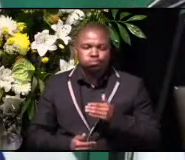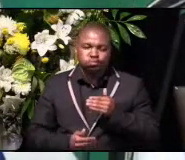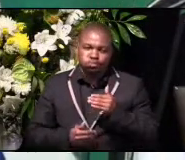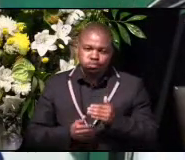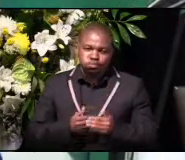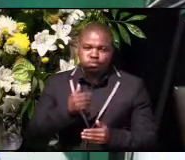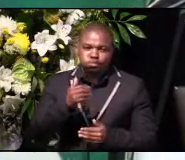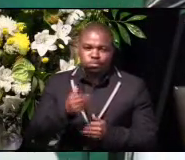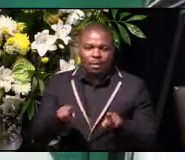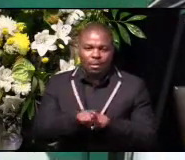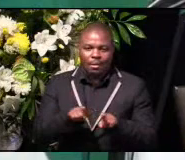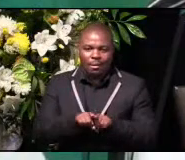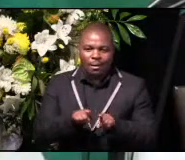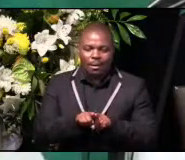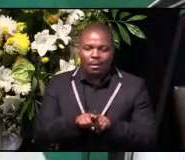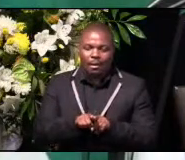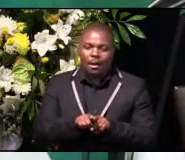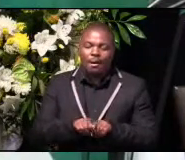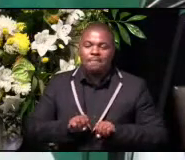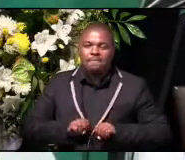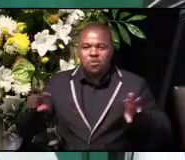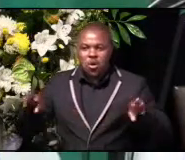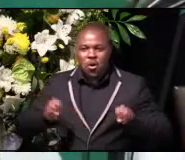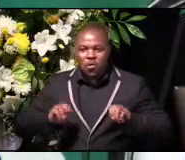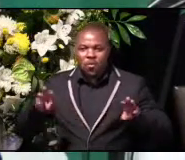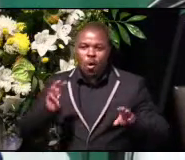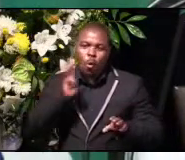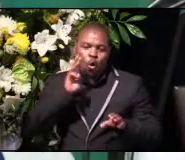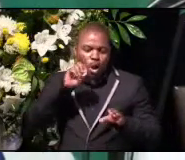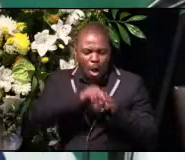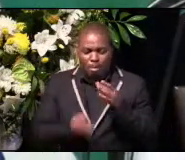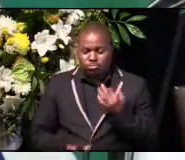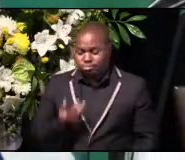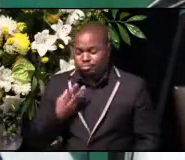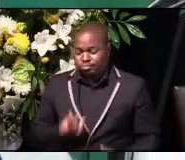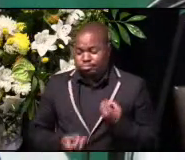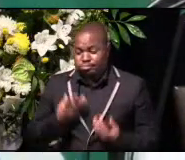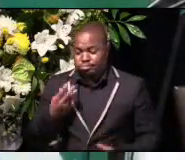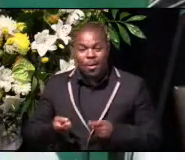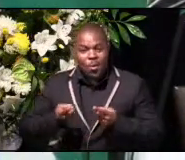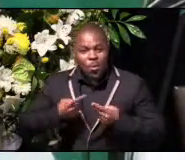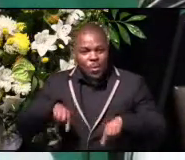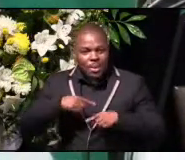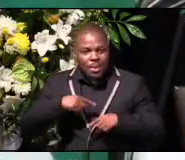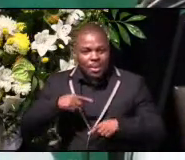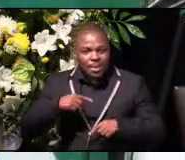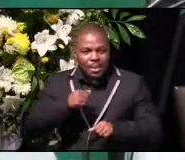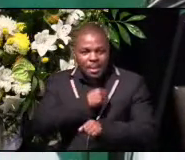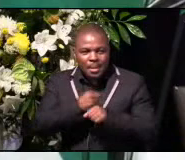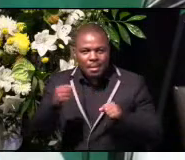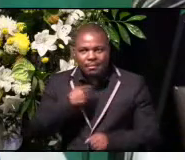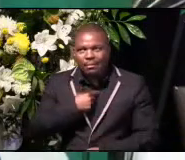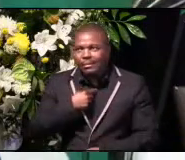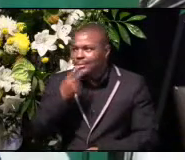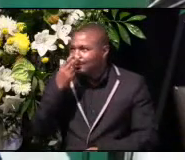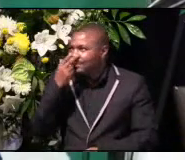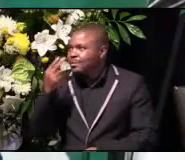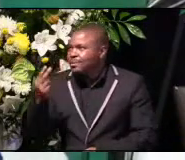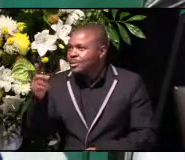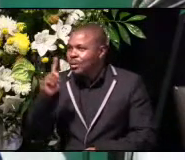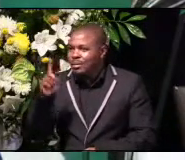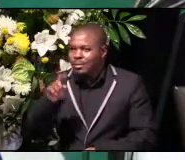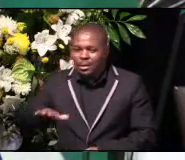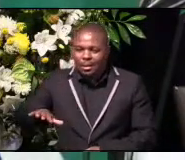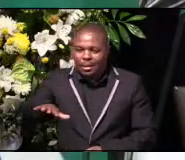like a frog in boiling water we didn't notice the shifting grounds